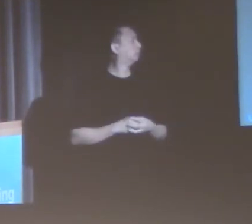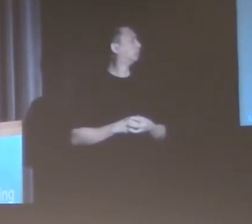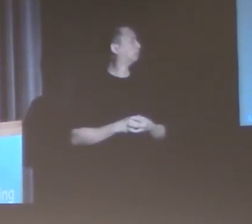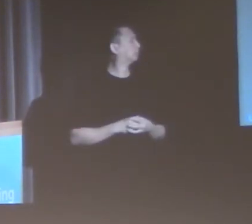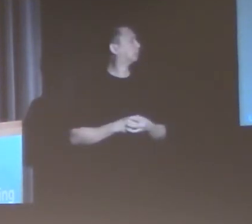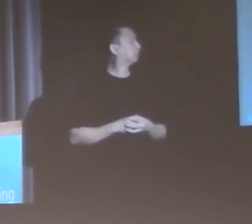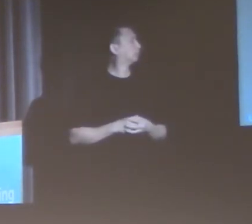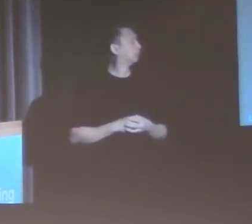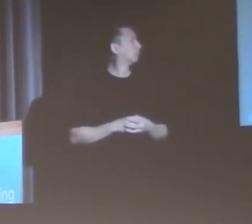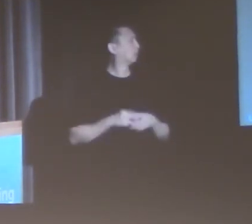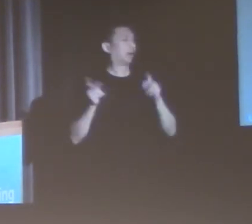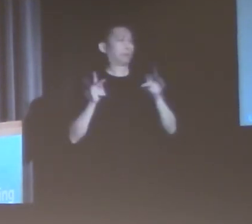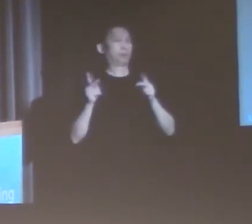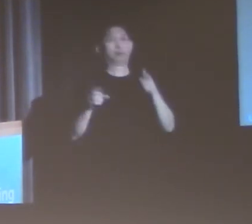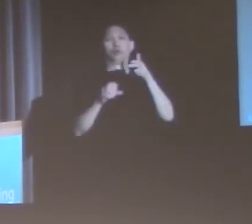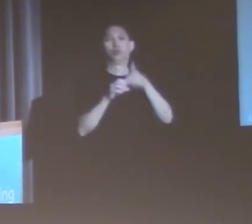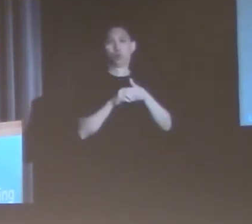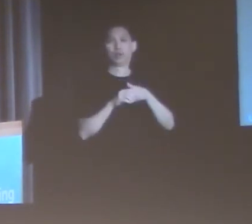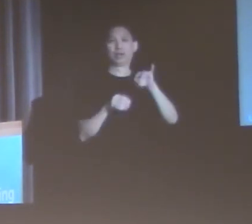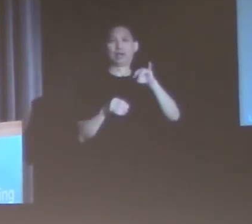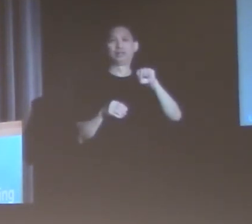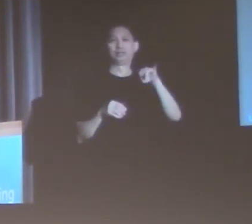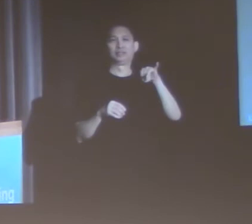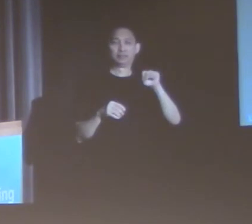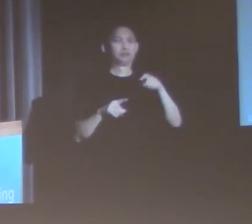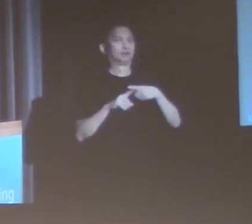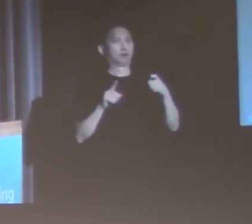that the film circulate and it's been